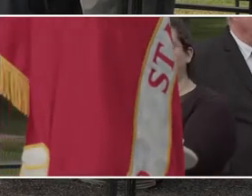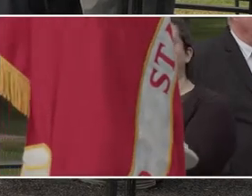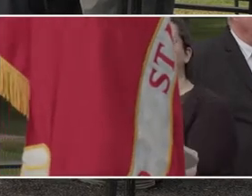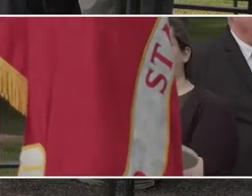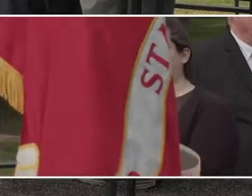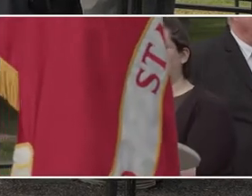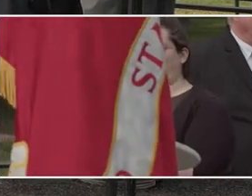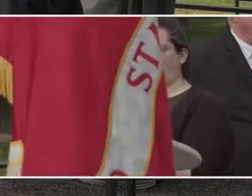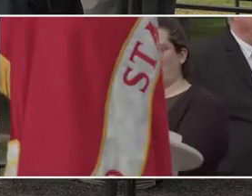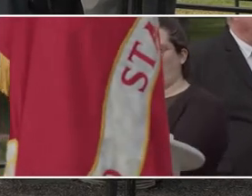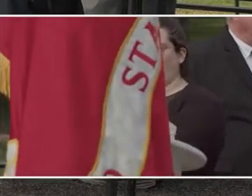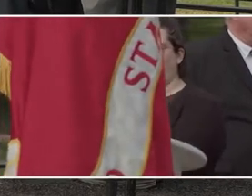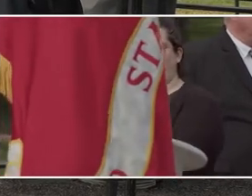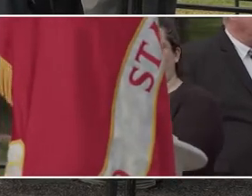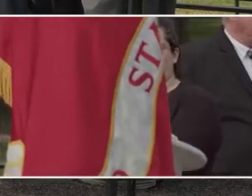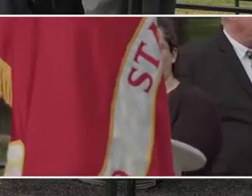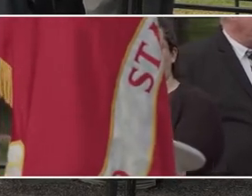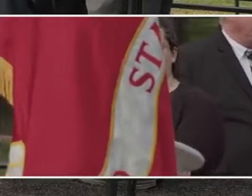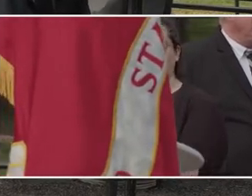memory honoree John Parisi.